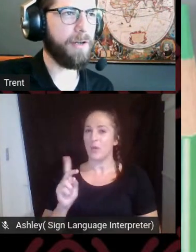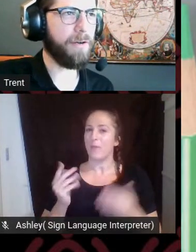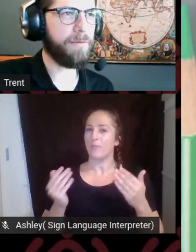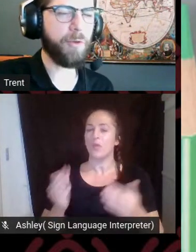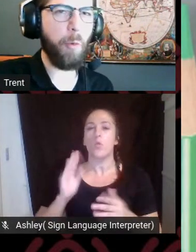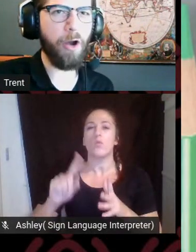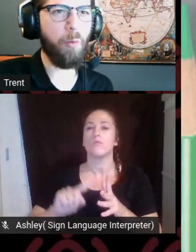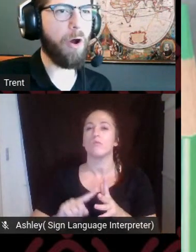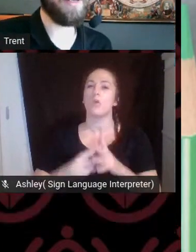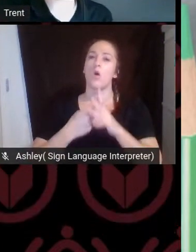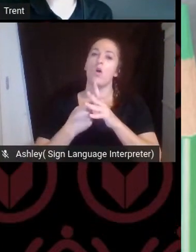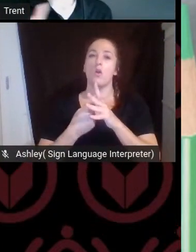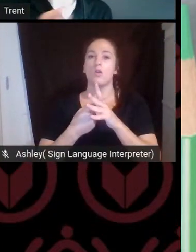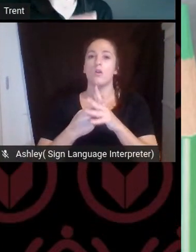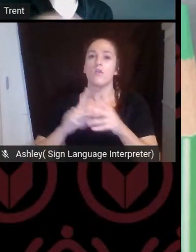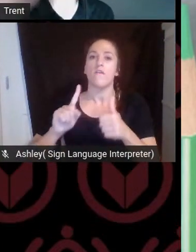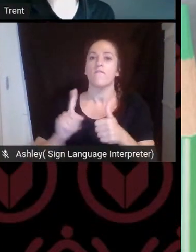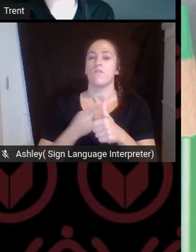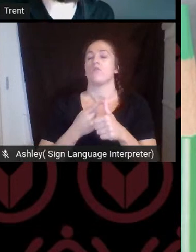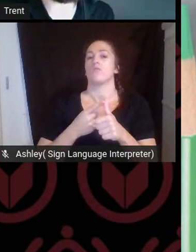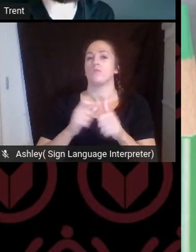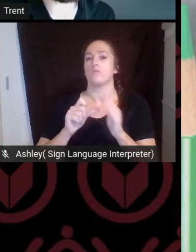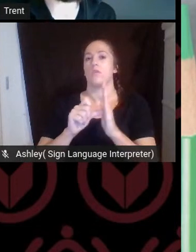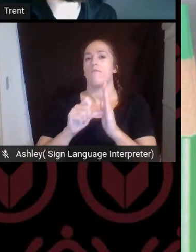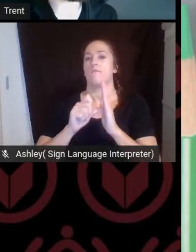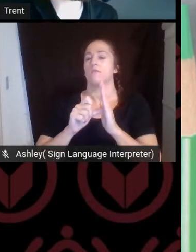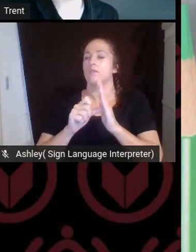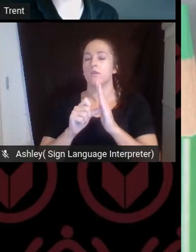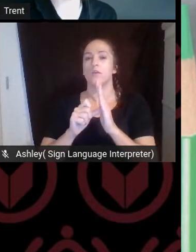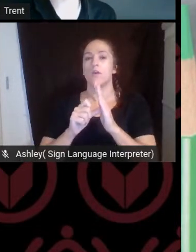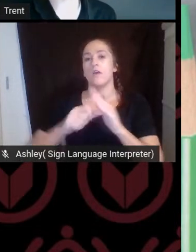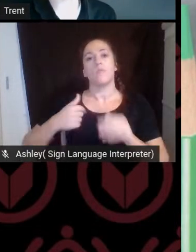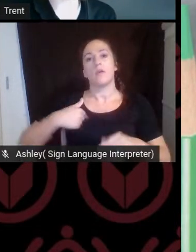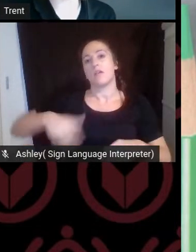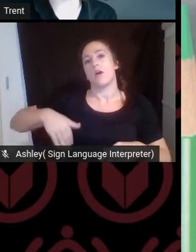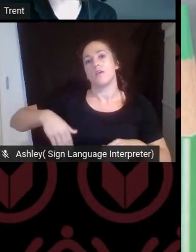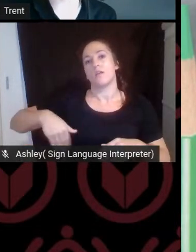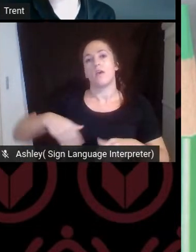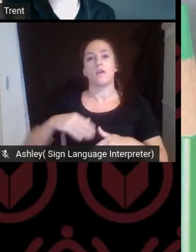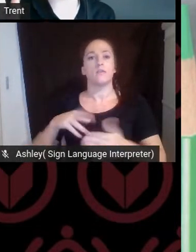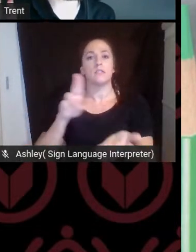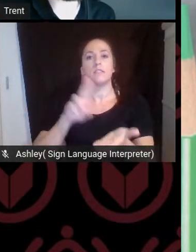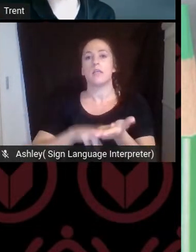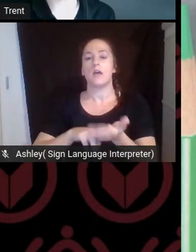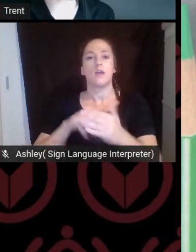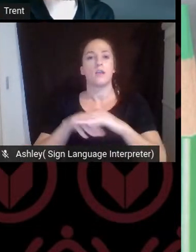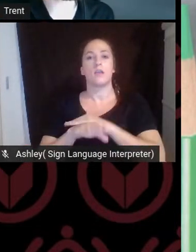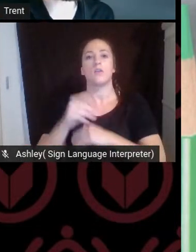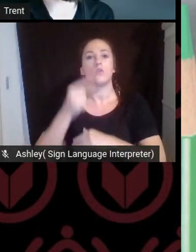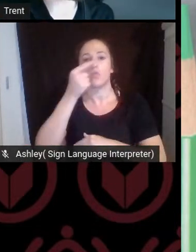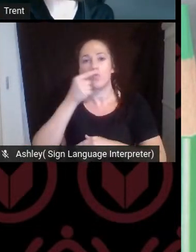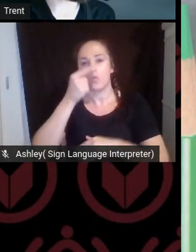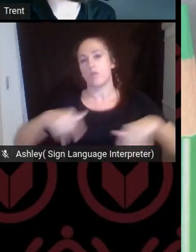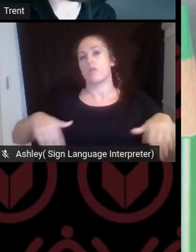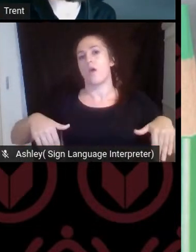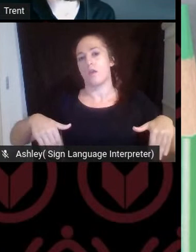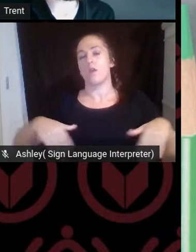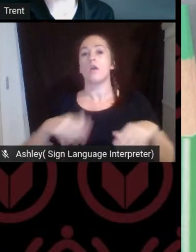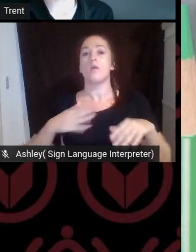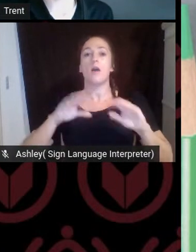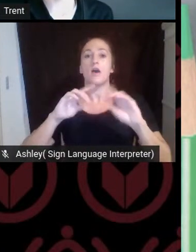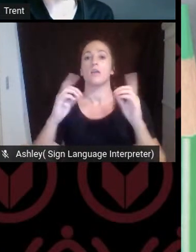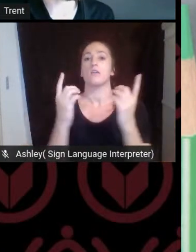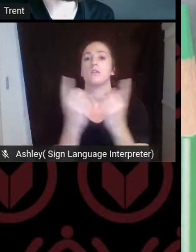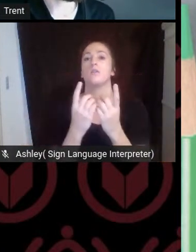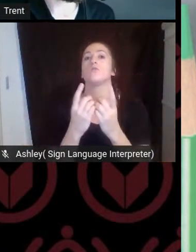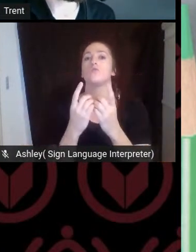out here square one. I haven't even signed into Google yet, right? This is just, I've logged into my district portal, and